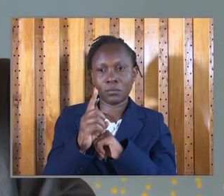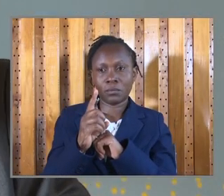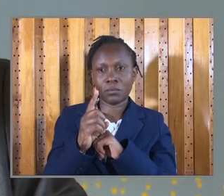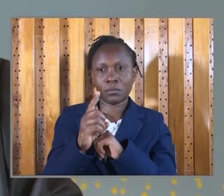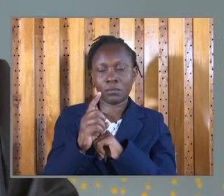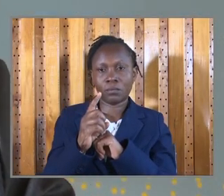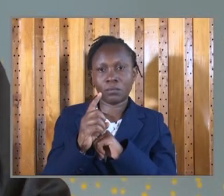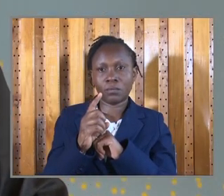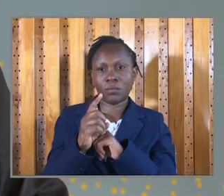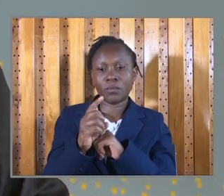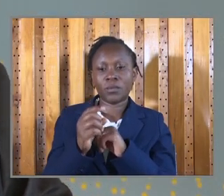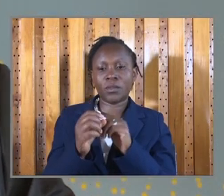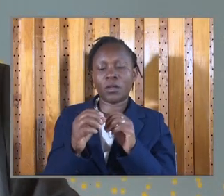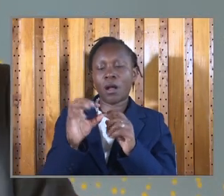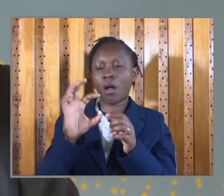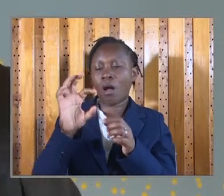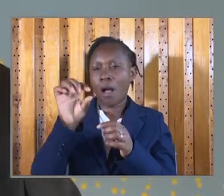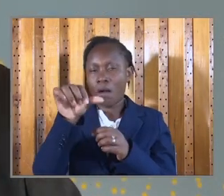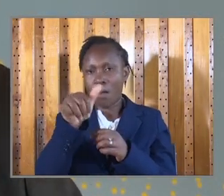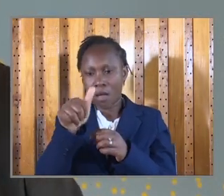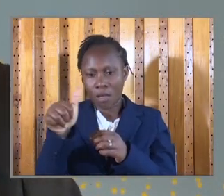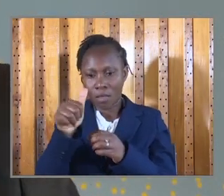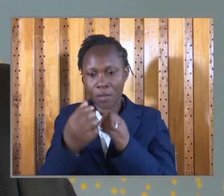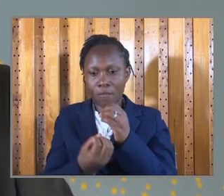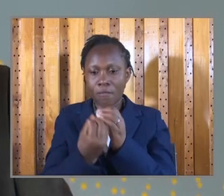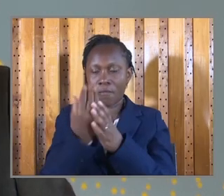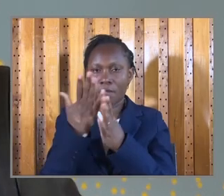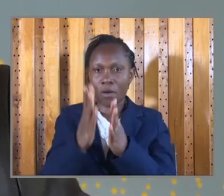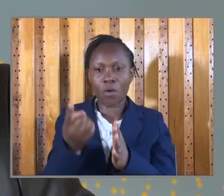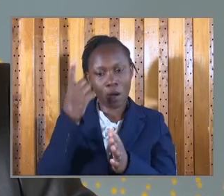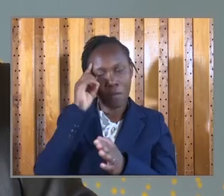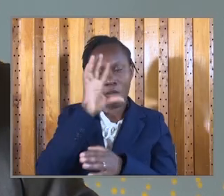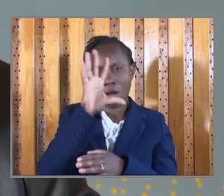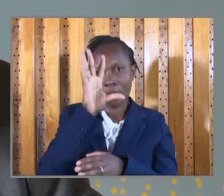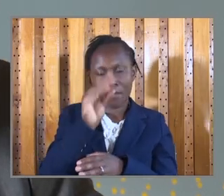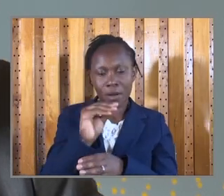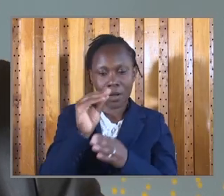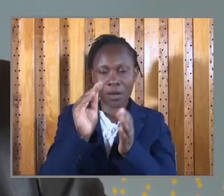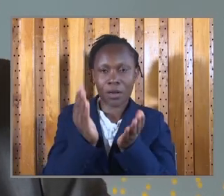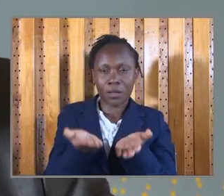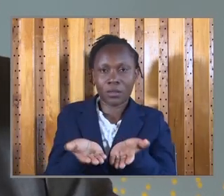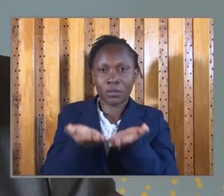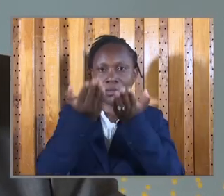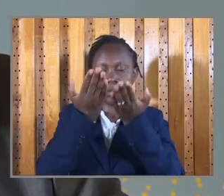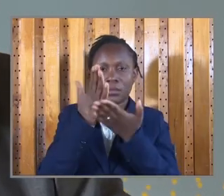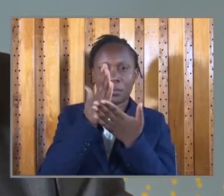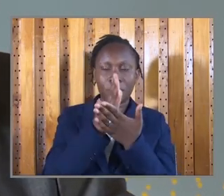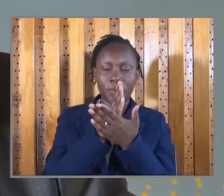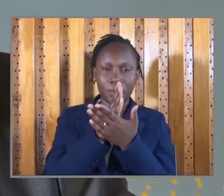African Adaptation Acceleration Program, the AAAP in short.